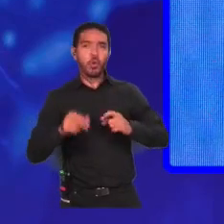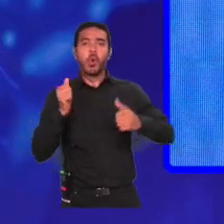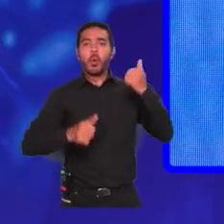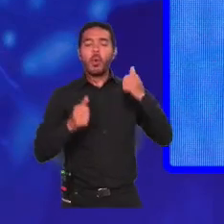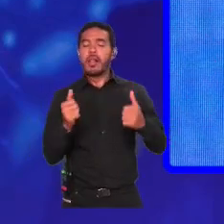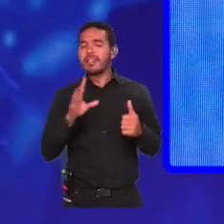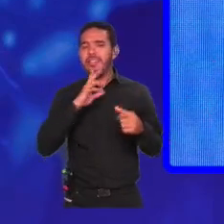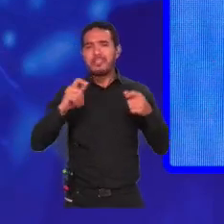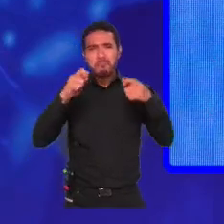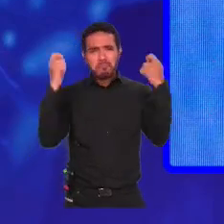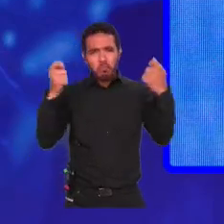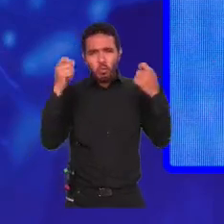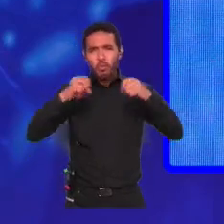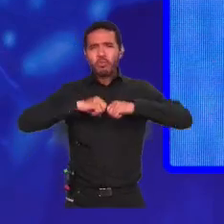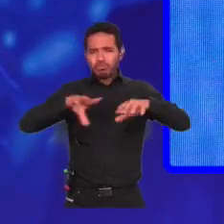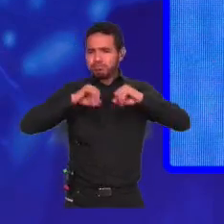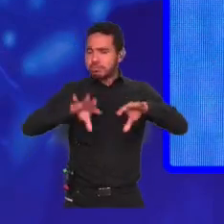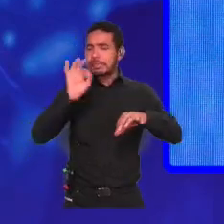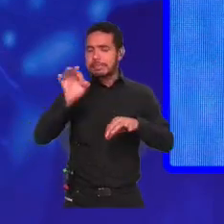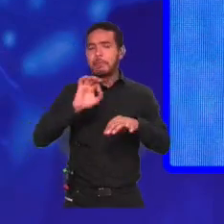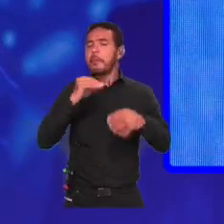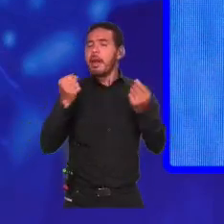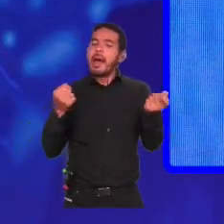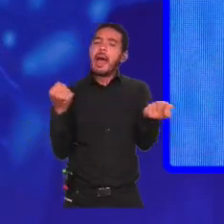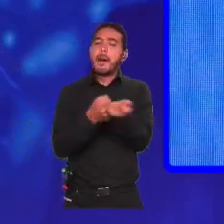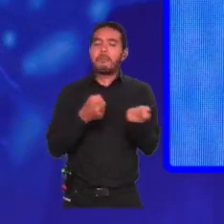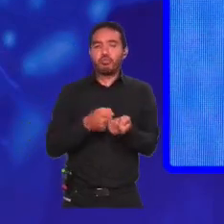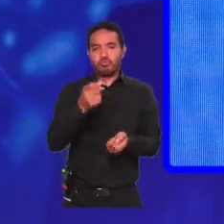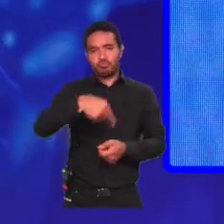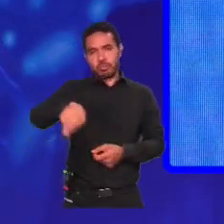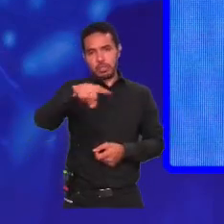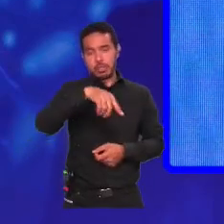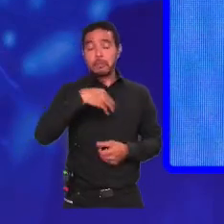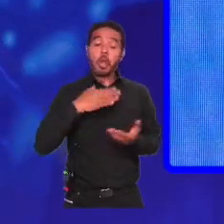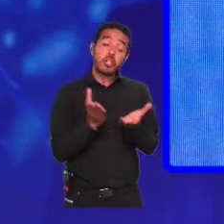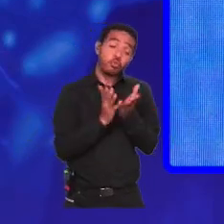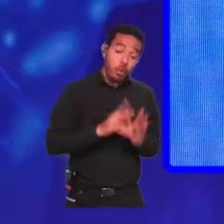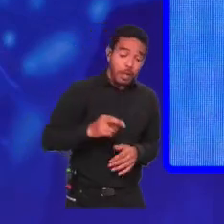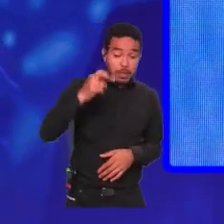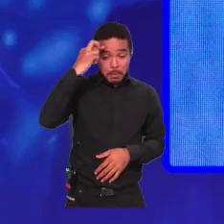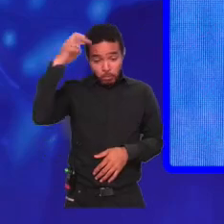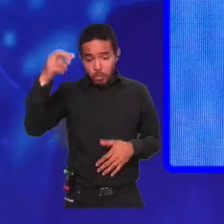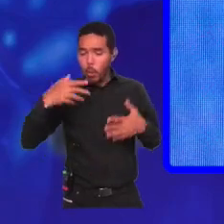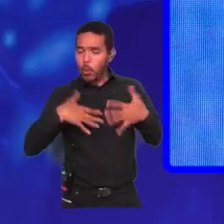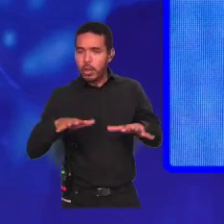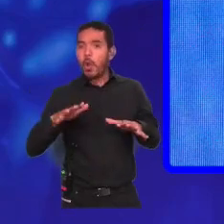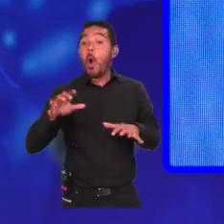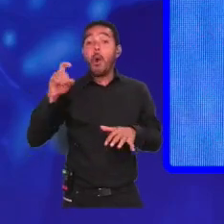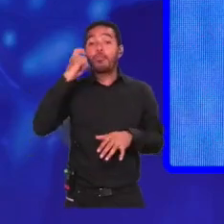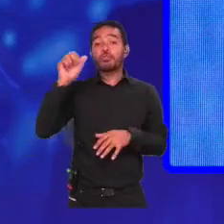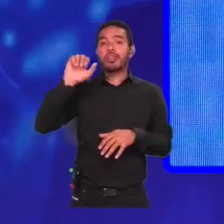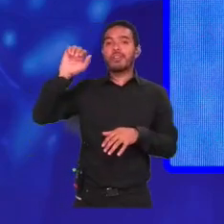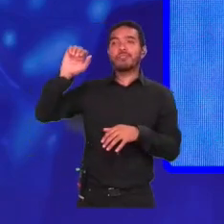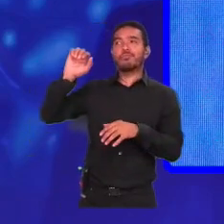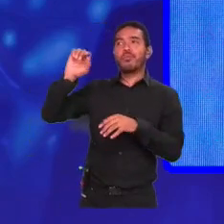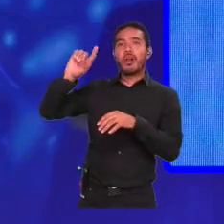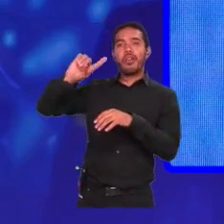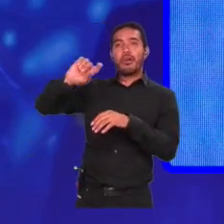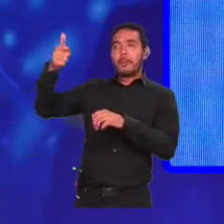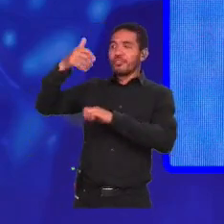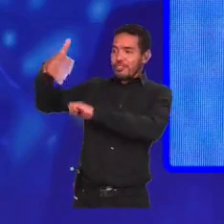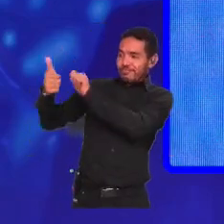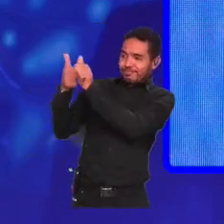there to help. If you're a student or a professional, find a mentor. There's plenty of mentors in the Colombian ecosystem.